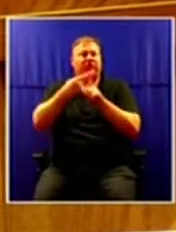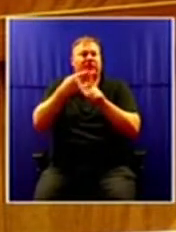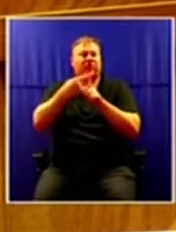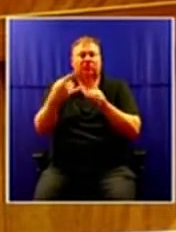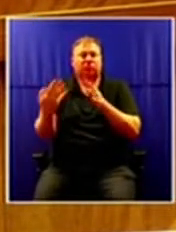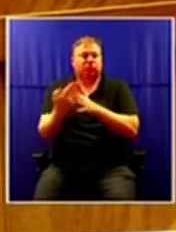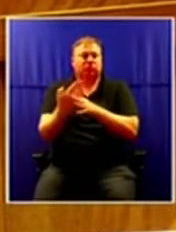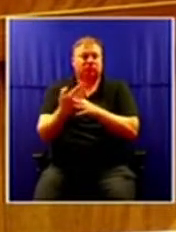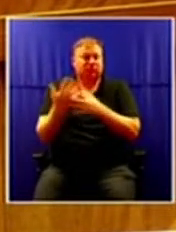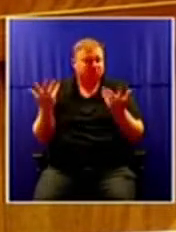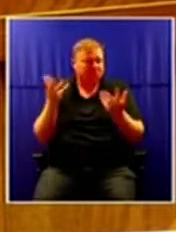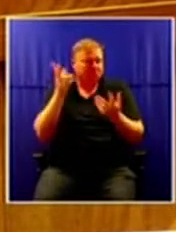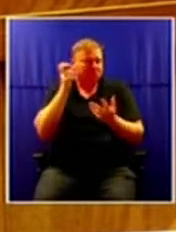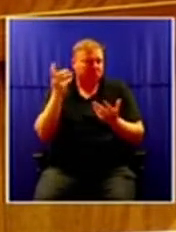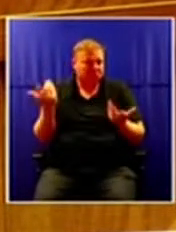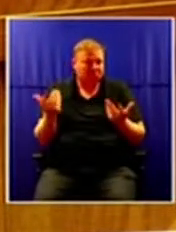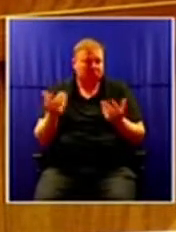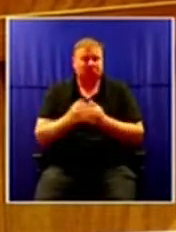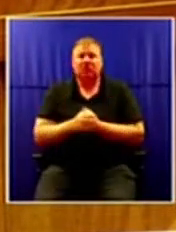I said we shall overcome.